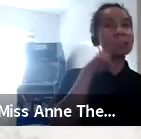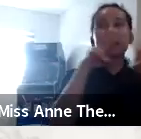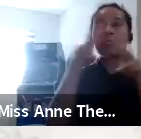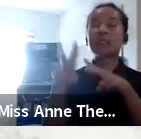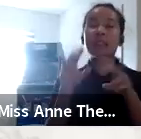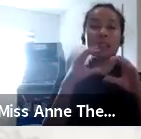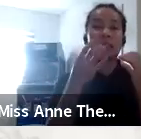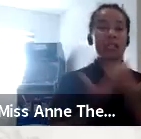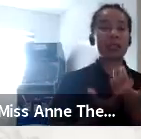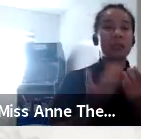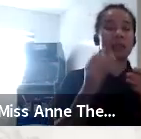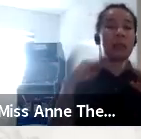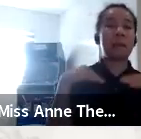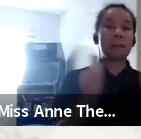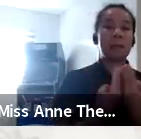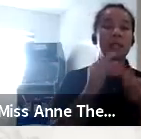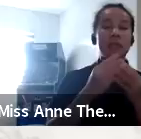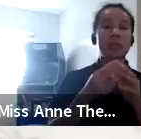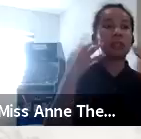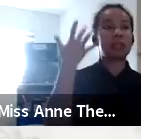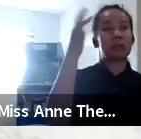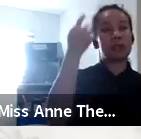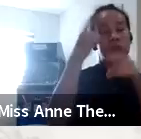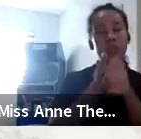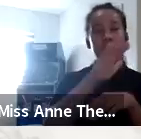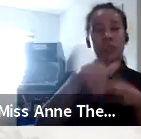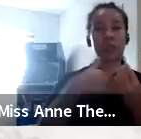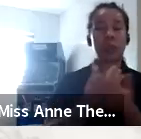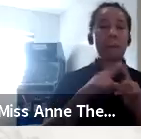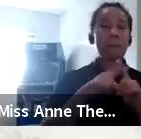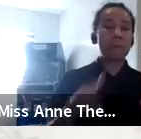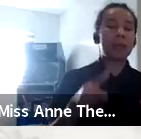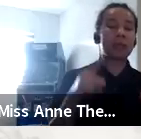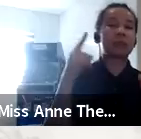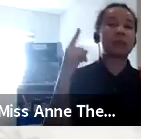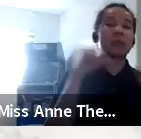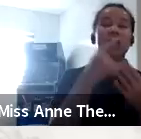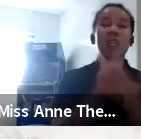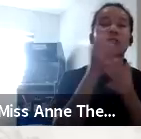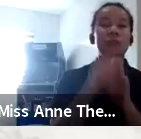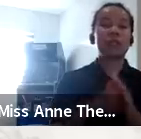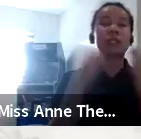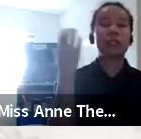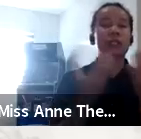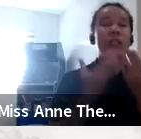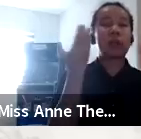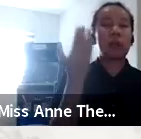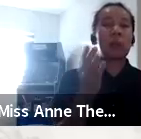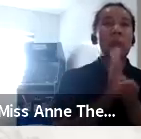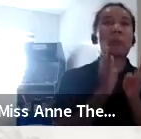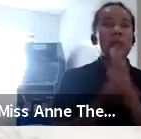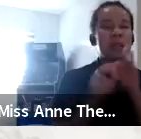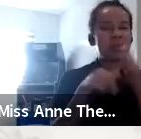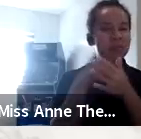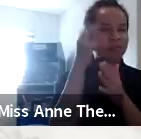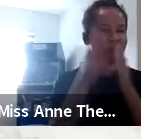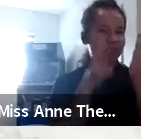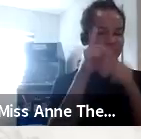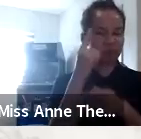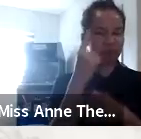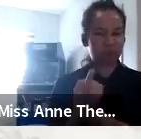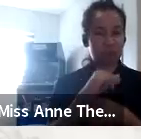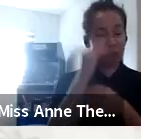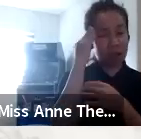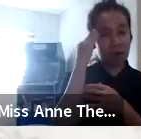you clapping for each other. But then the graduation rites just became a video presentation. I know that a